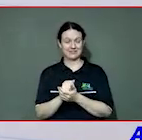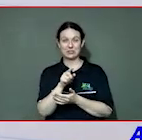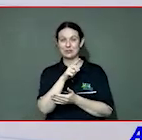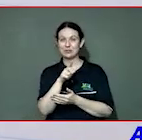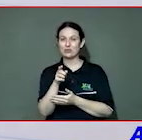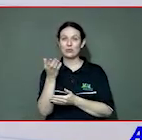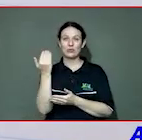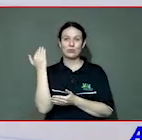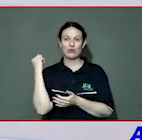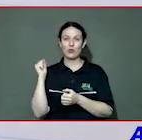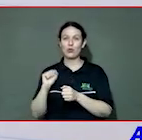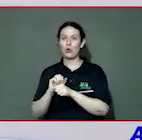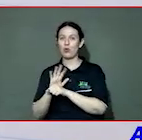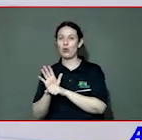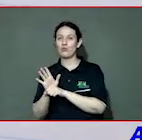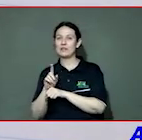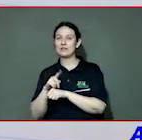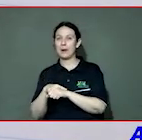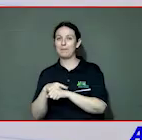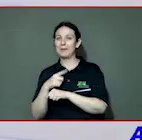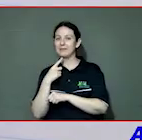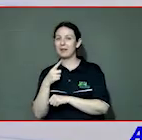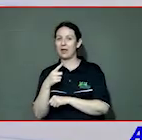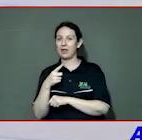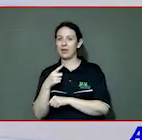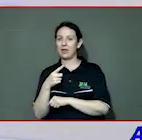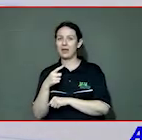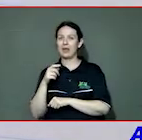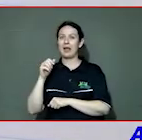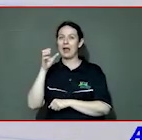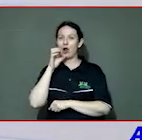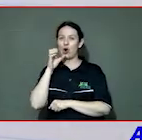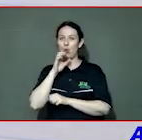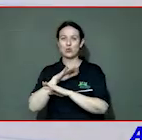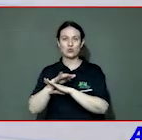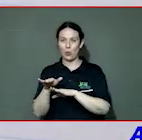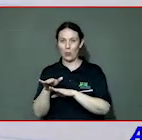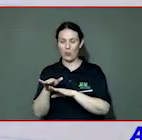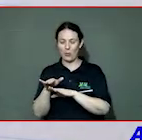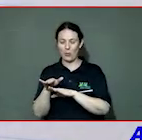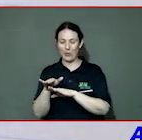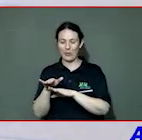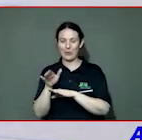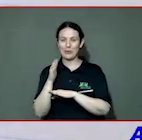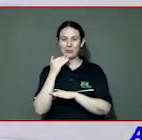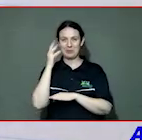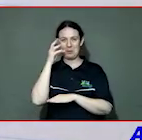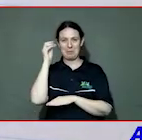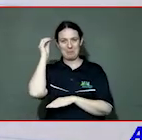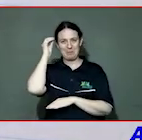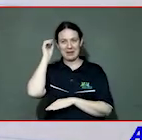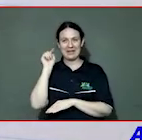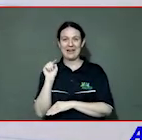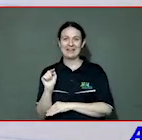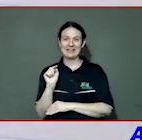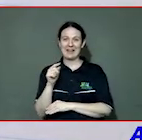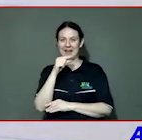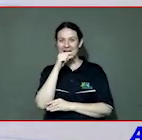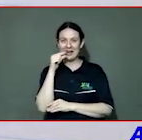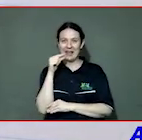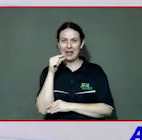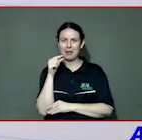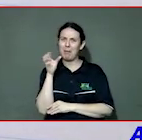in lockdown, they say no alcohol for all of you. Okay. So now the alcohols, now they